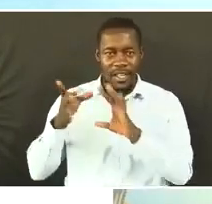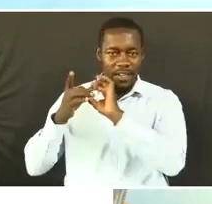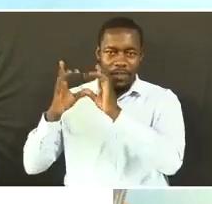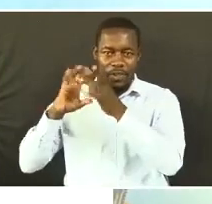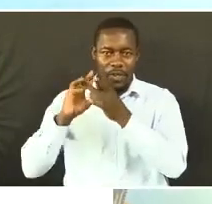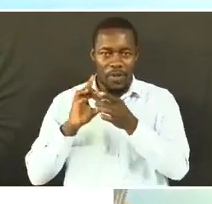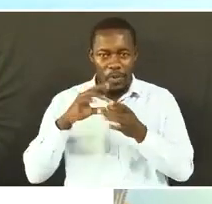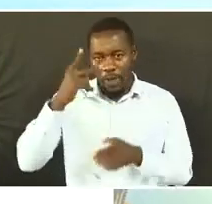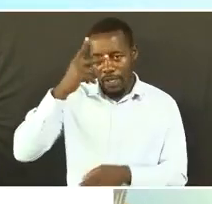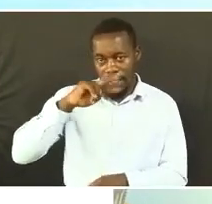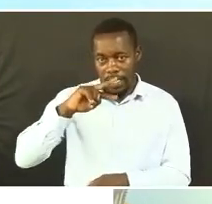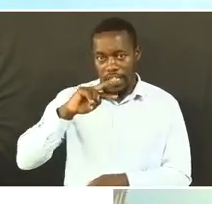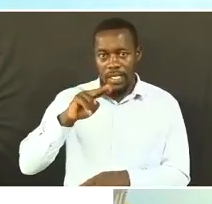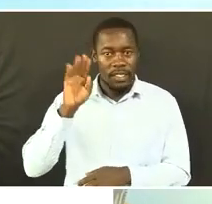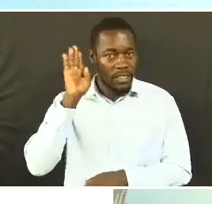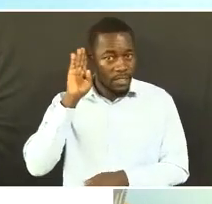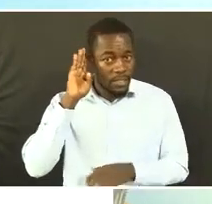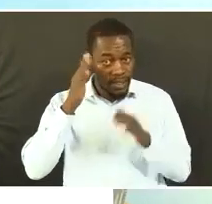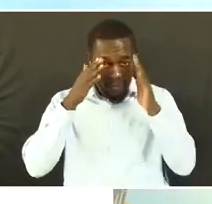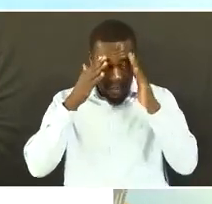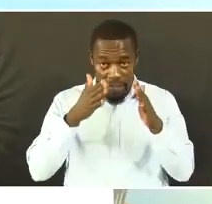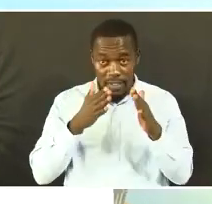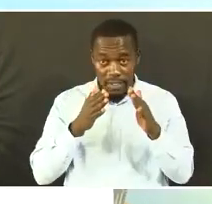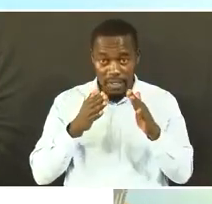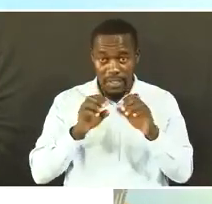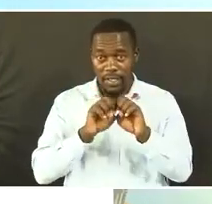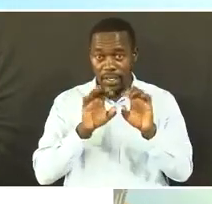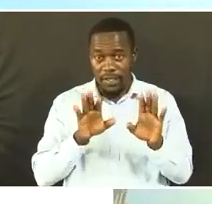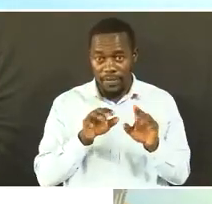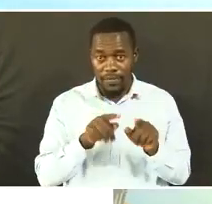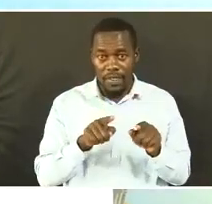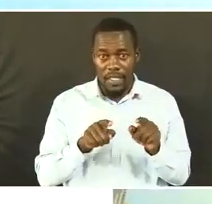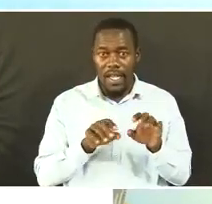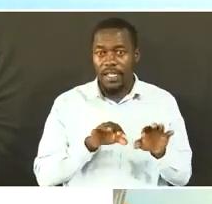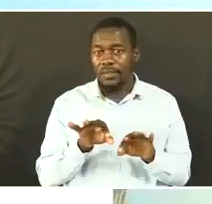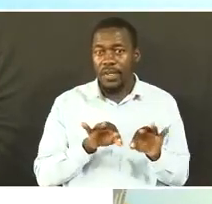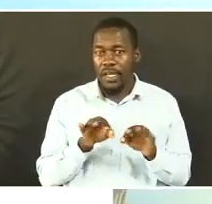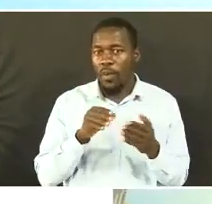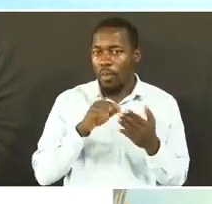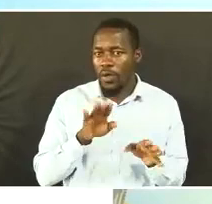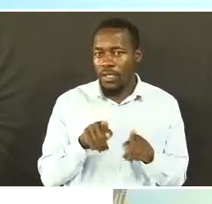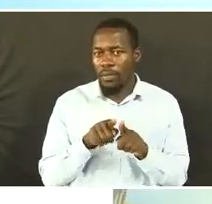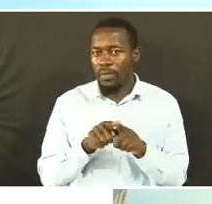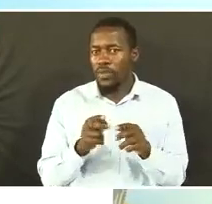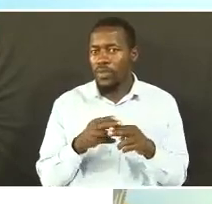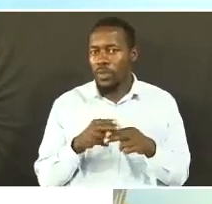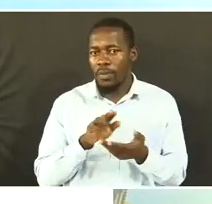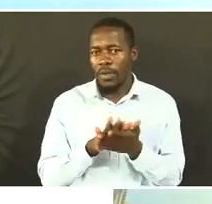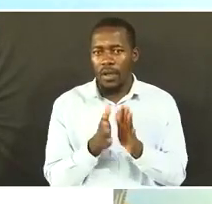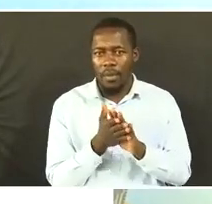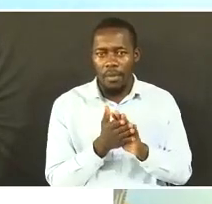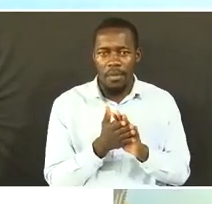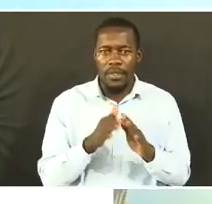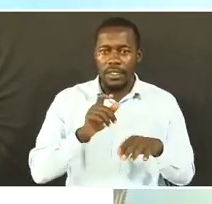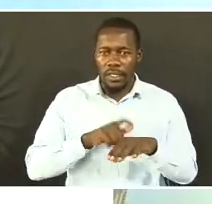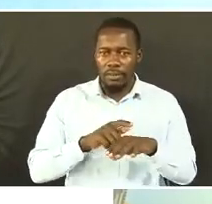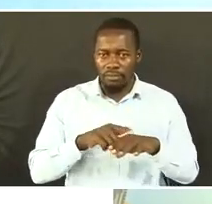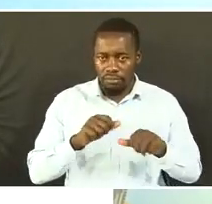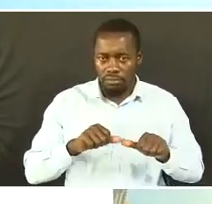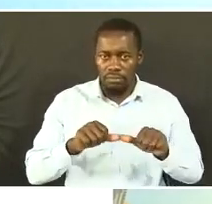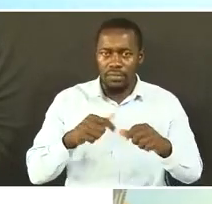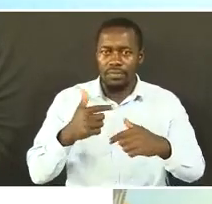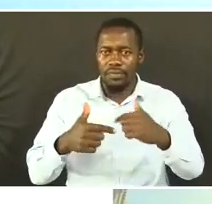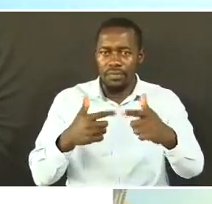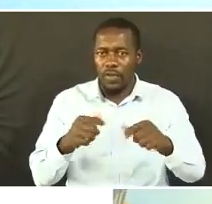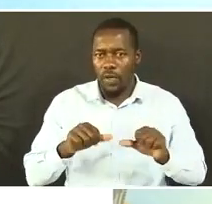with me keenly, friends, because this is extremely crucial and will become more so as we move through time. Continues and